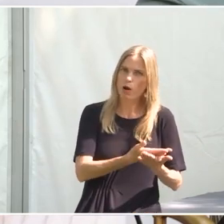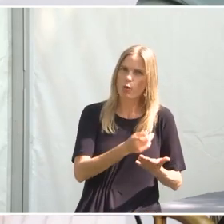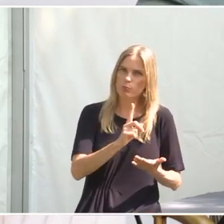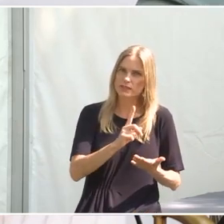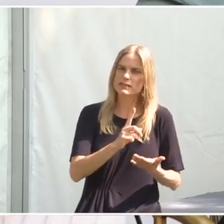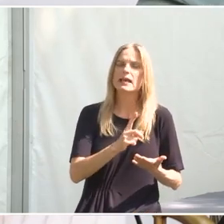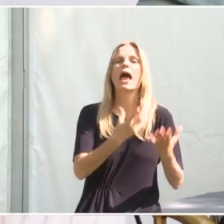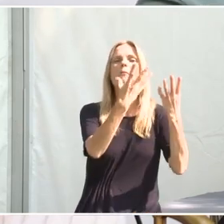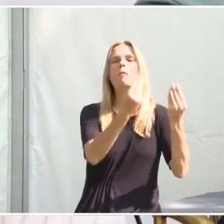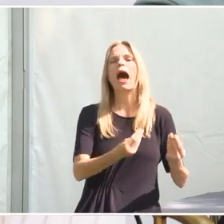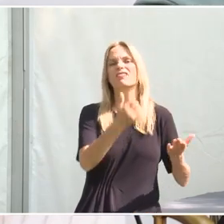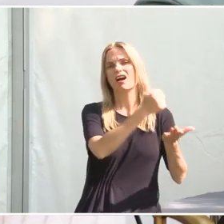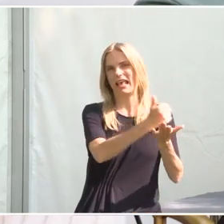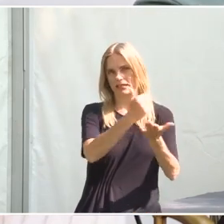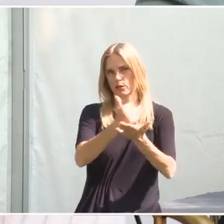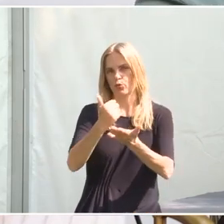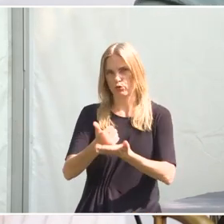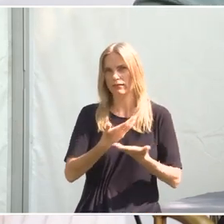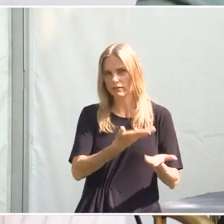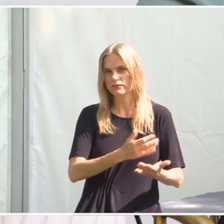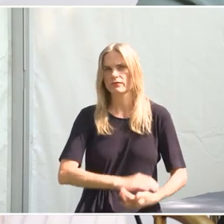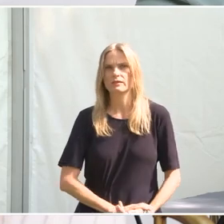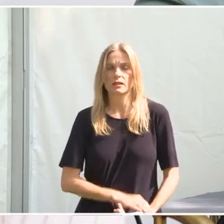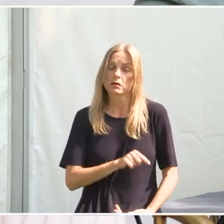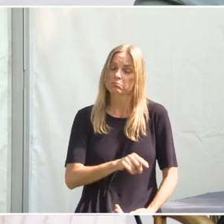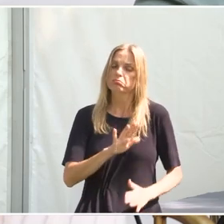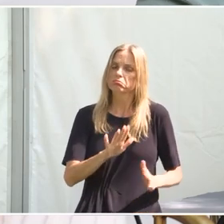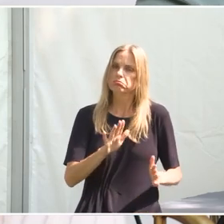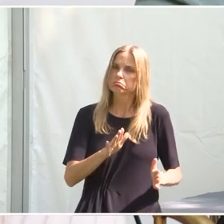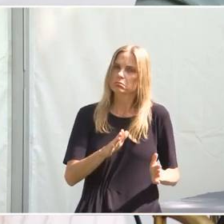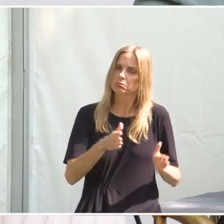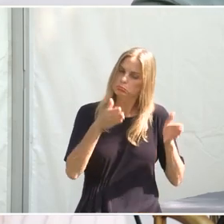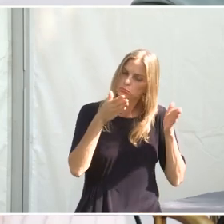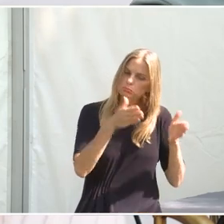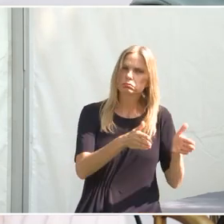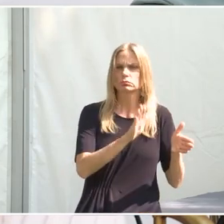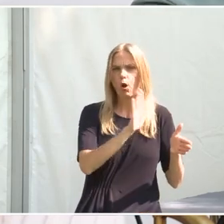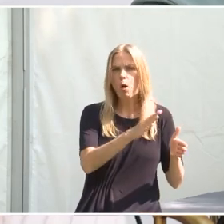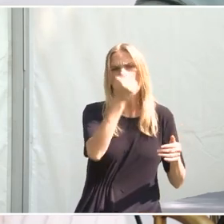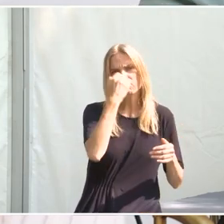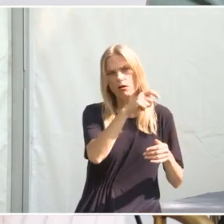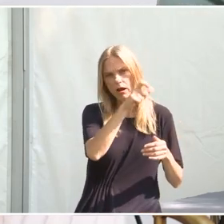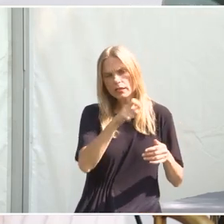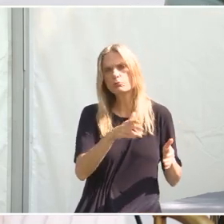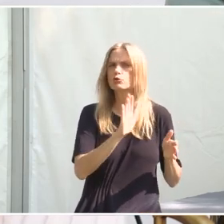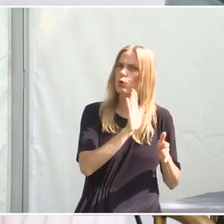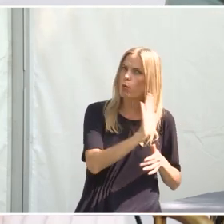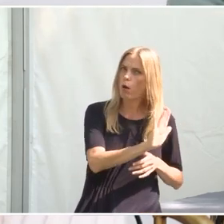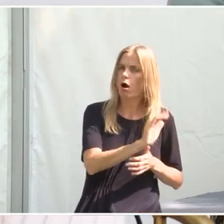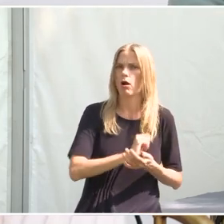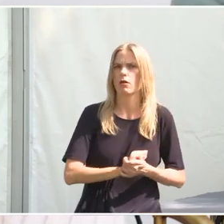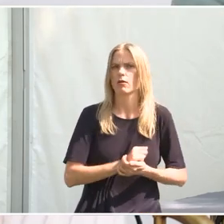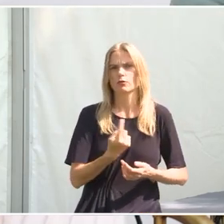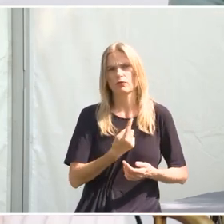day centers. And again, very specifically for either the elderly or people with